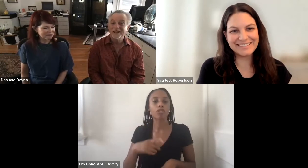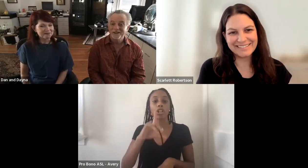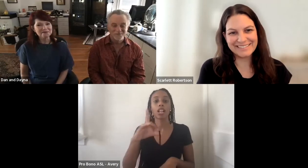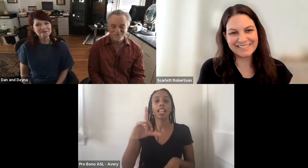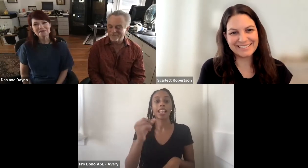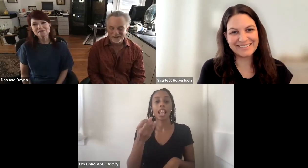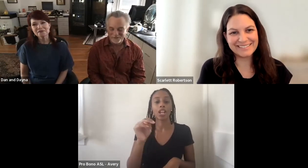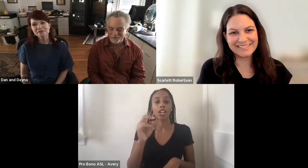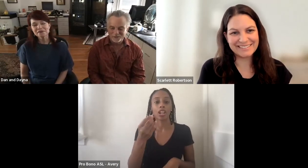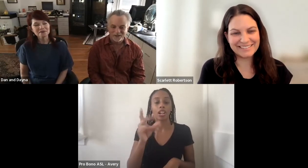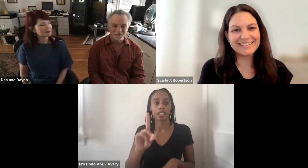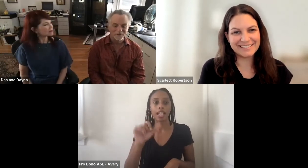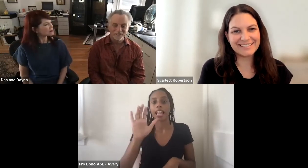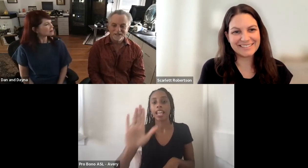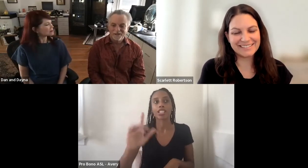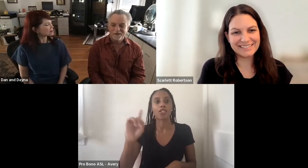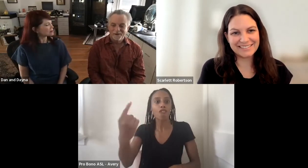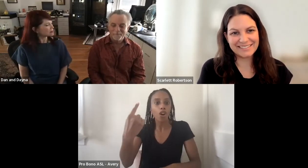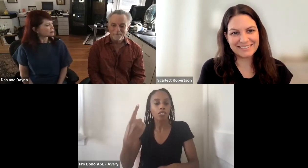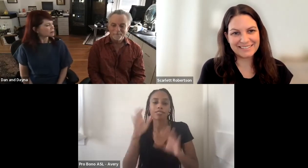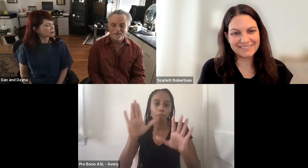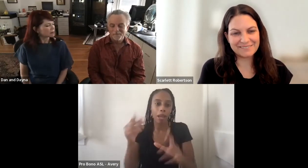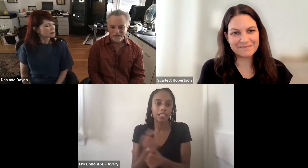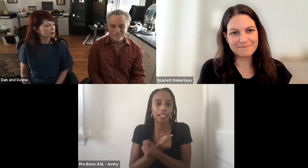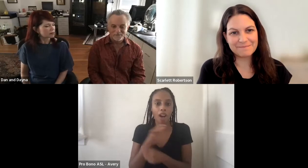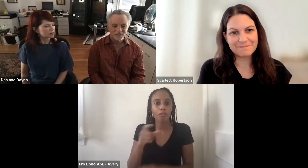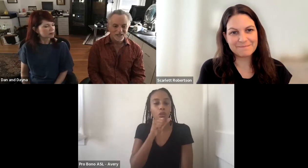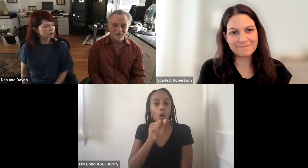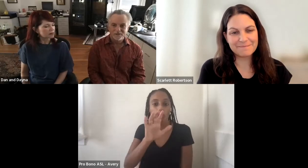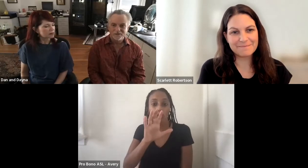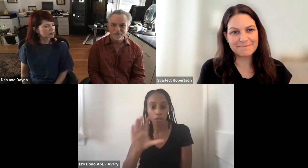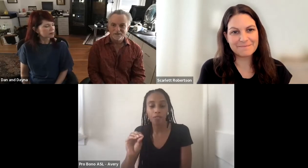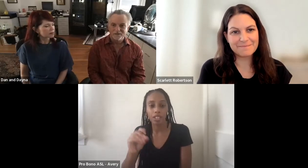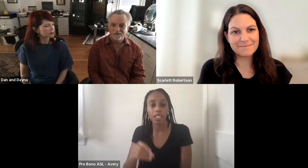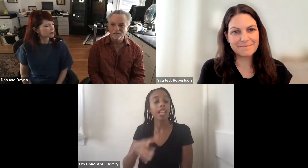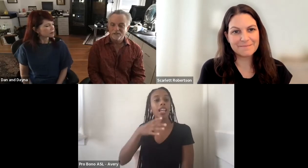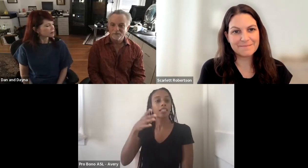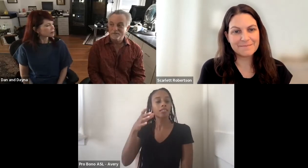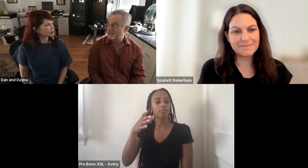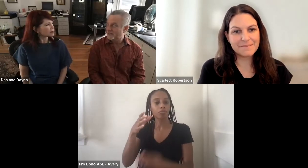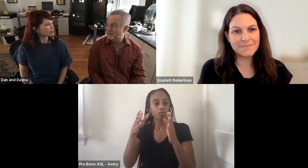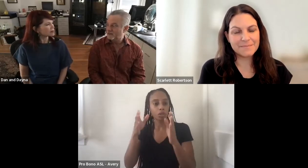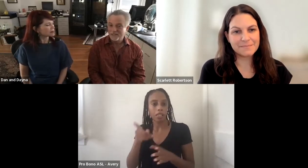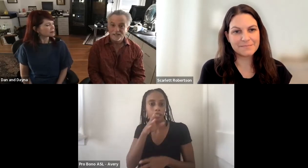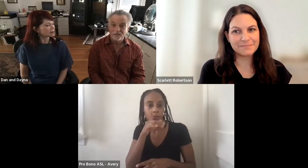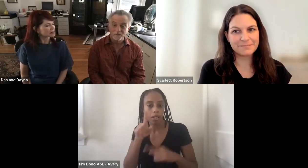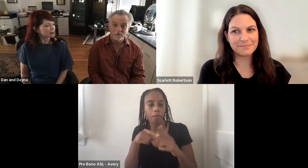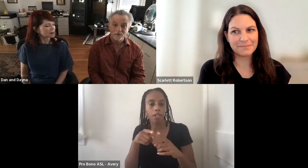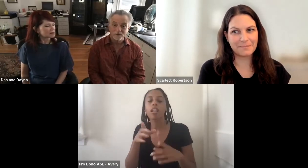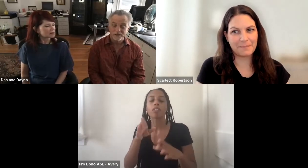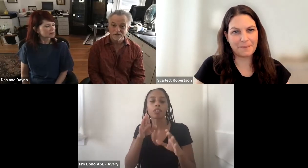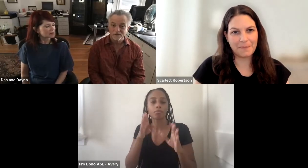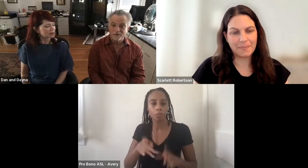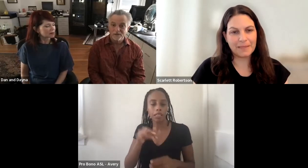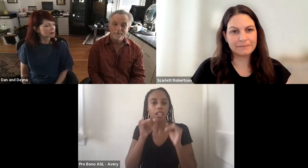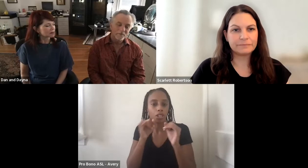right. They remained great friends for years afterward. And Dominique happened to be staying with Leonard when she was visiting in Los Angeles when we were